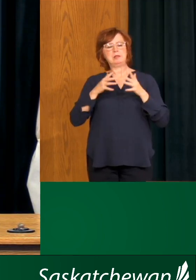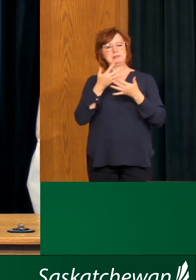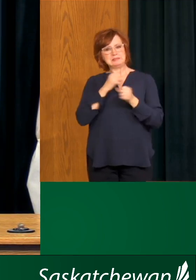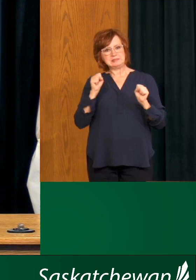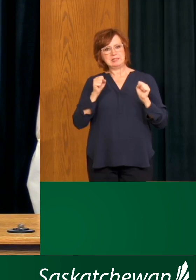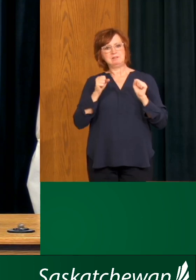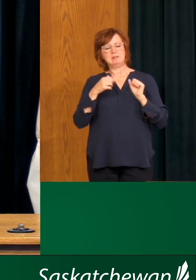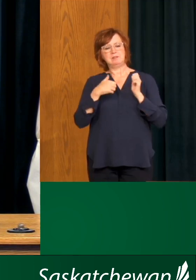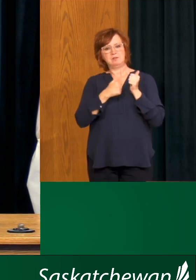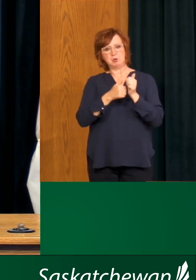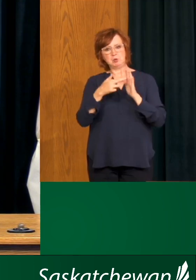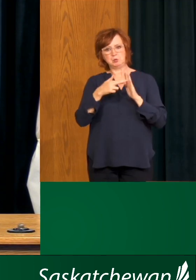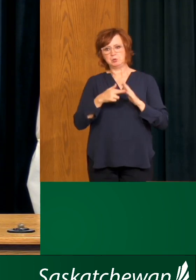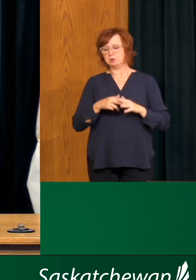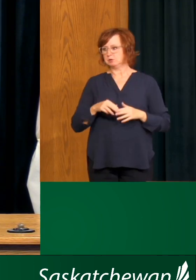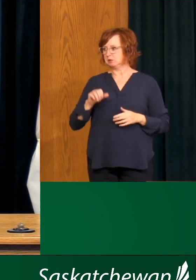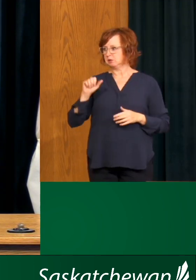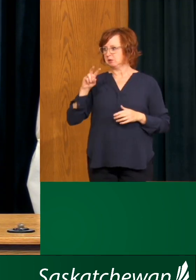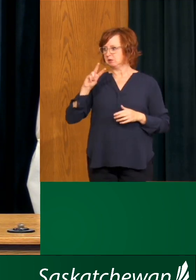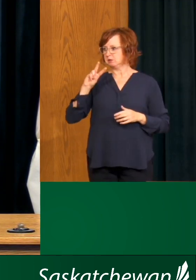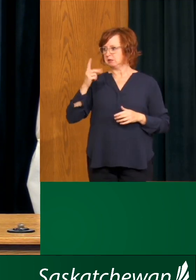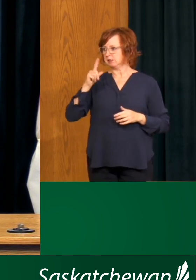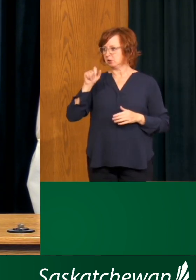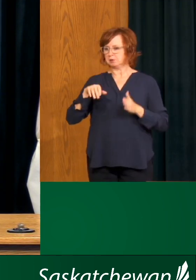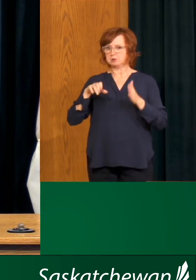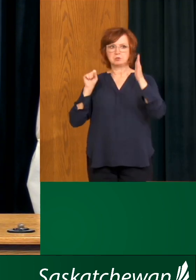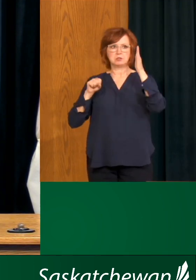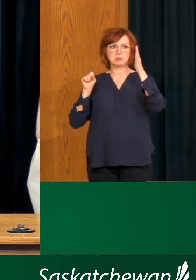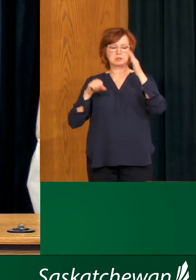You have a follow-up, Ashley? Yes.